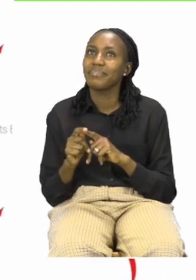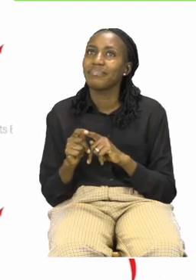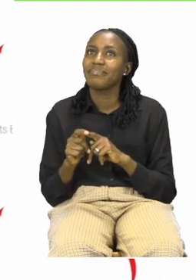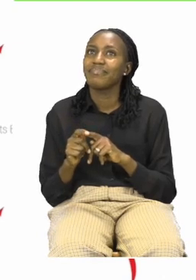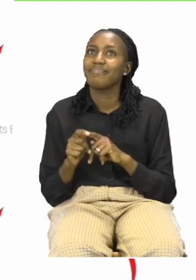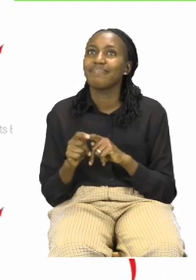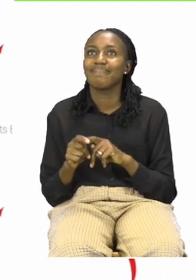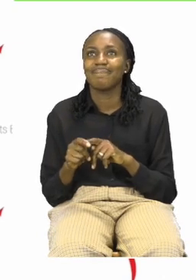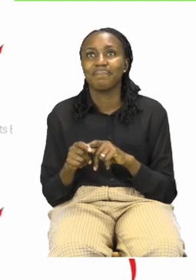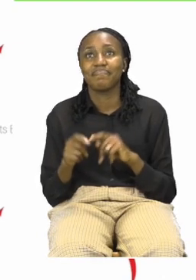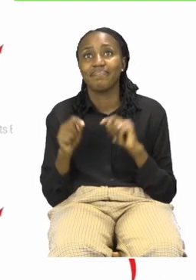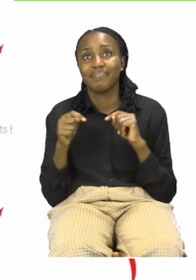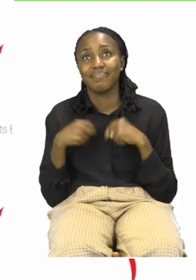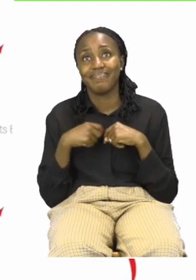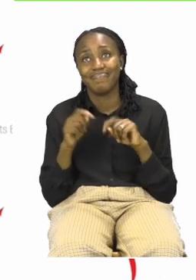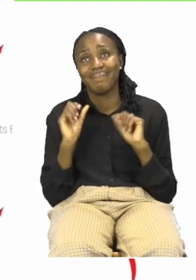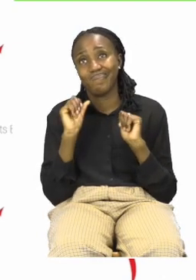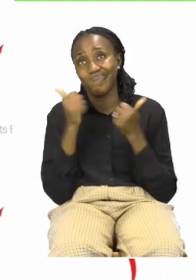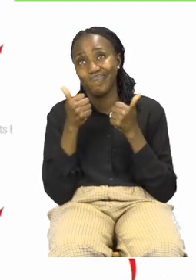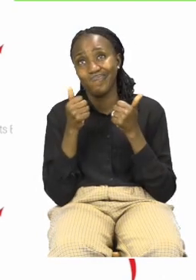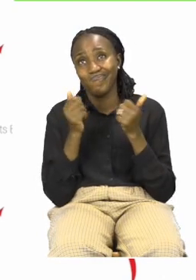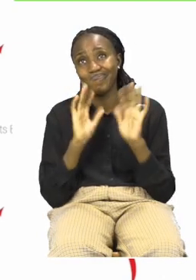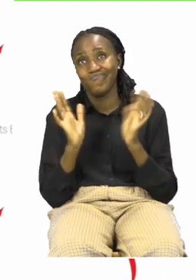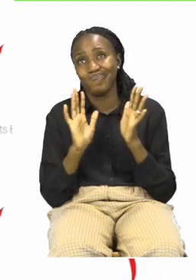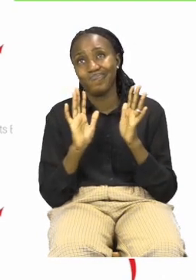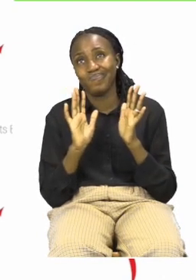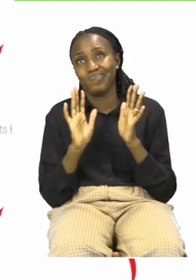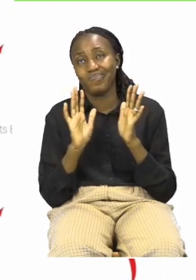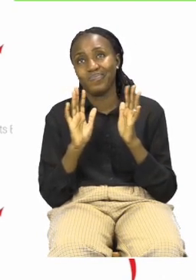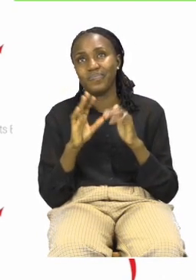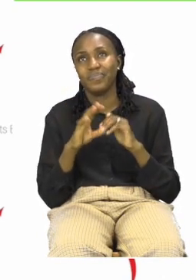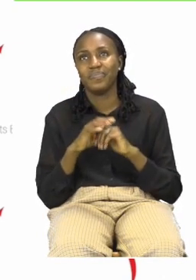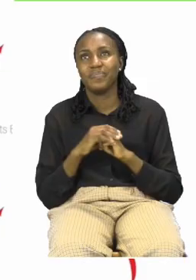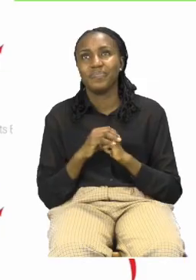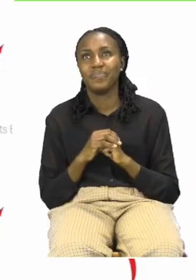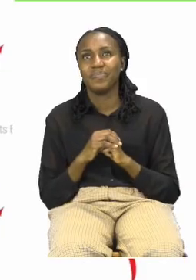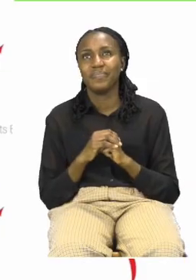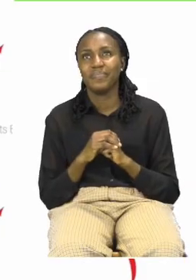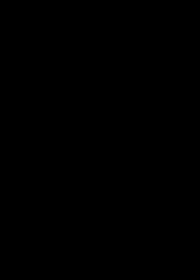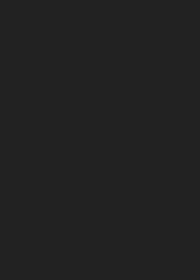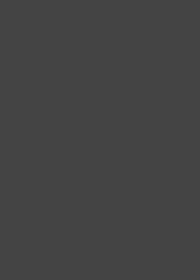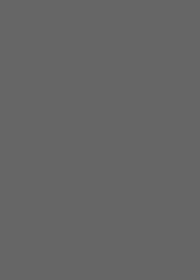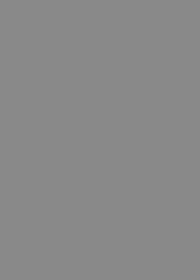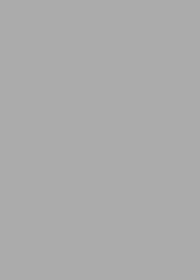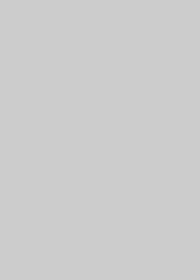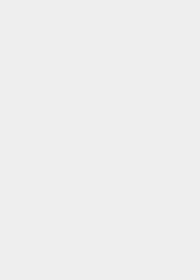Jesse Jackson Karaiza, ciao. Thank you very much, and thank you for having me.